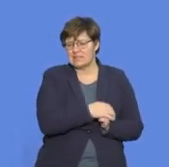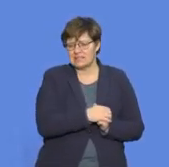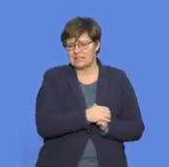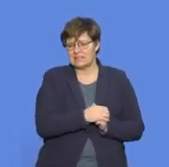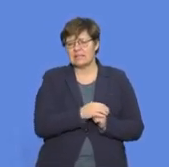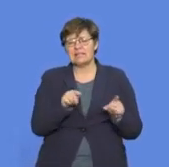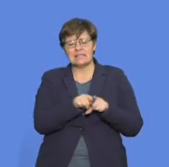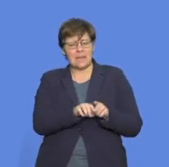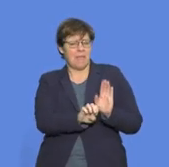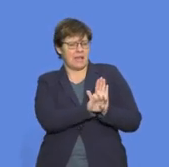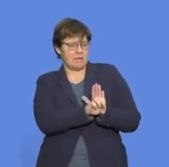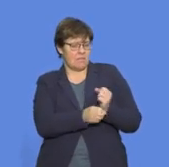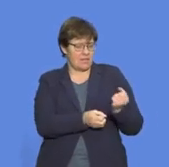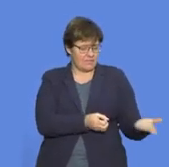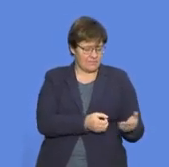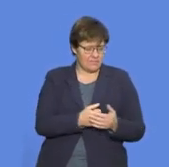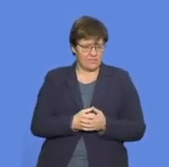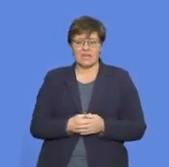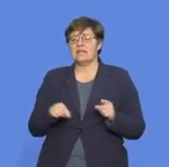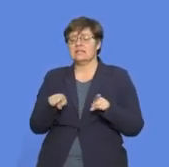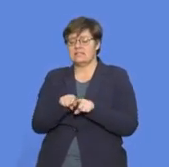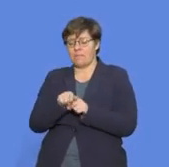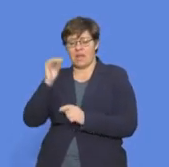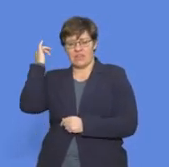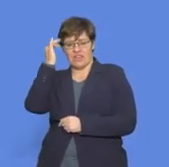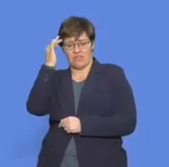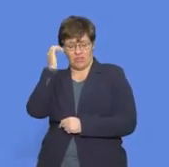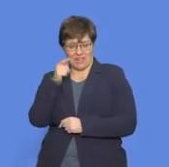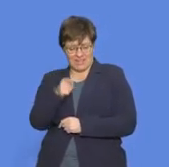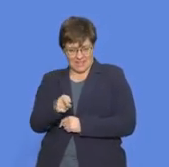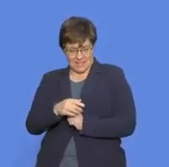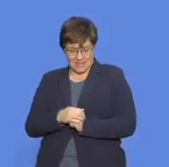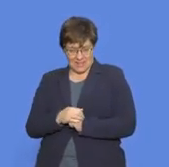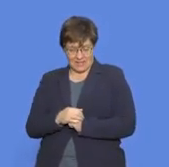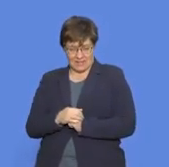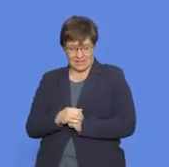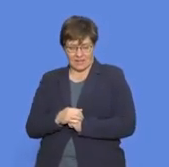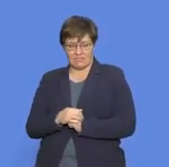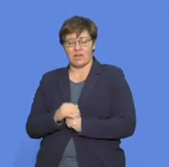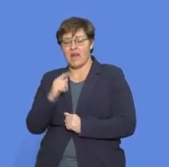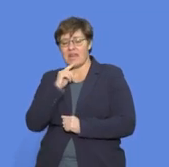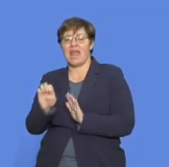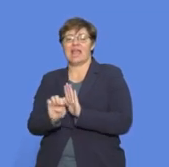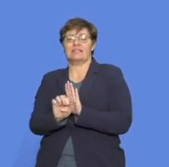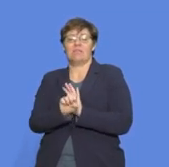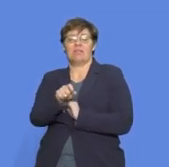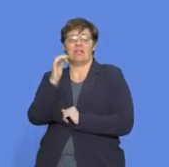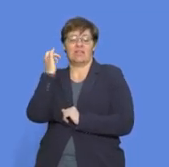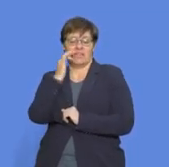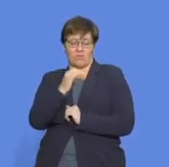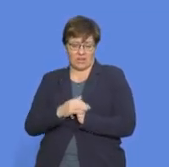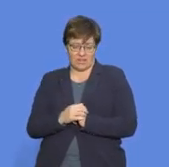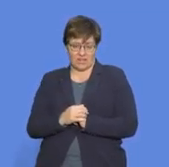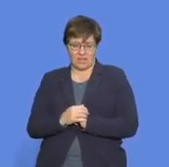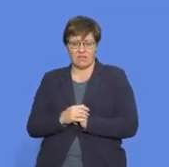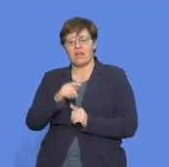is, even look at an example. And then we're going to have a look at the theory, or a theory, and an example of a theory. And